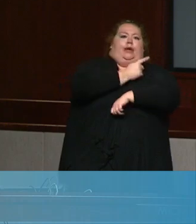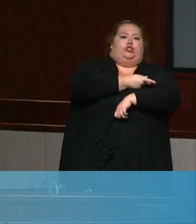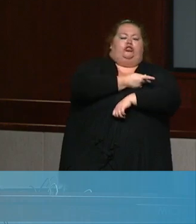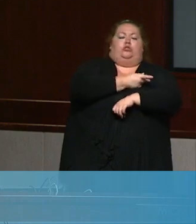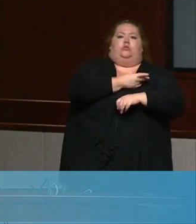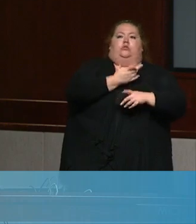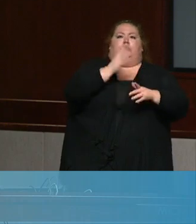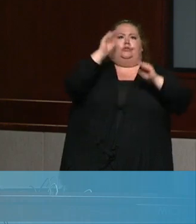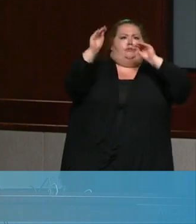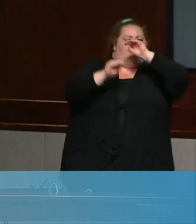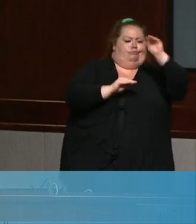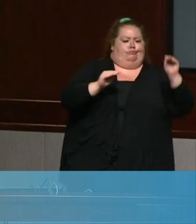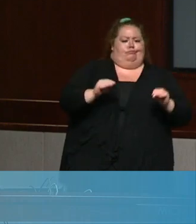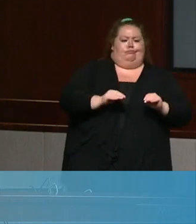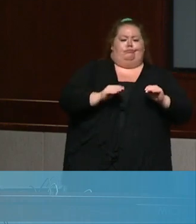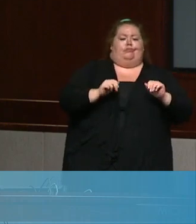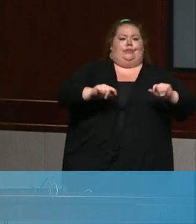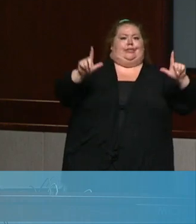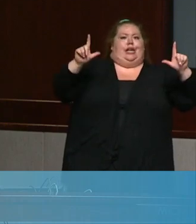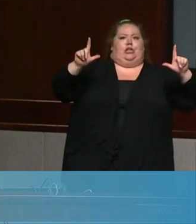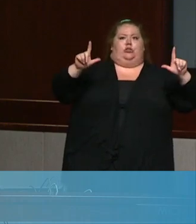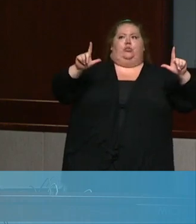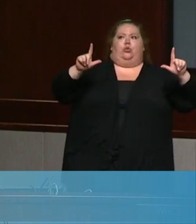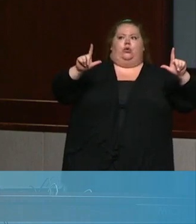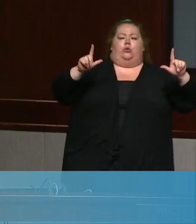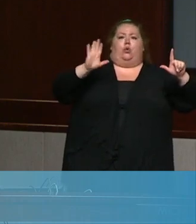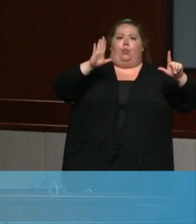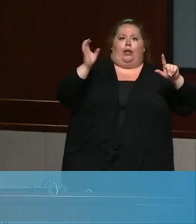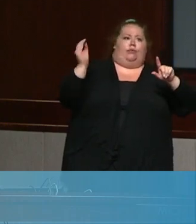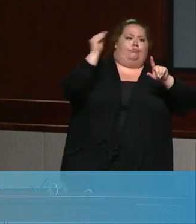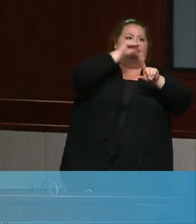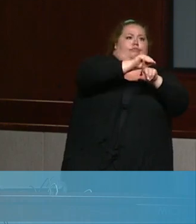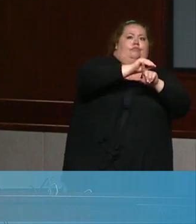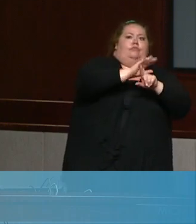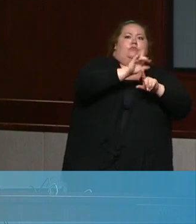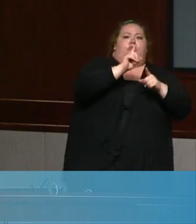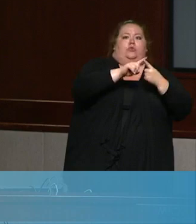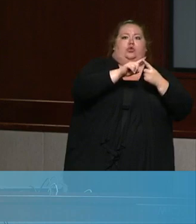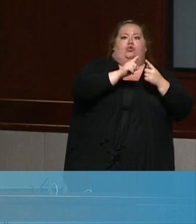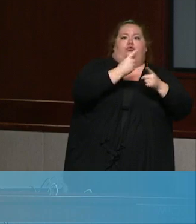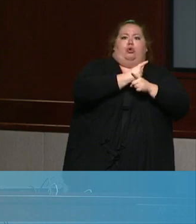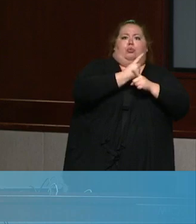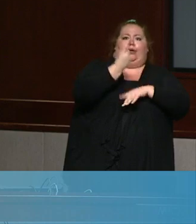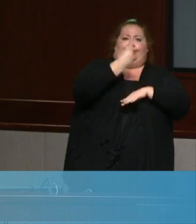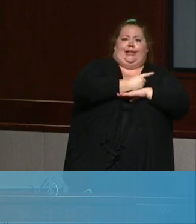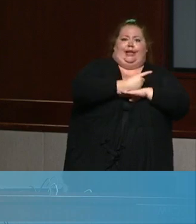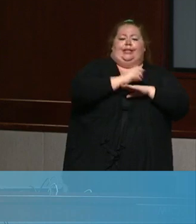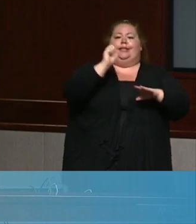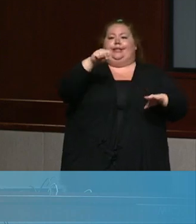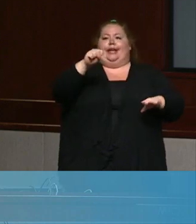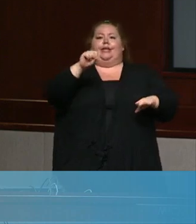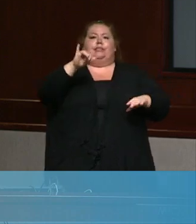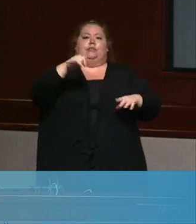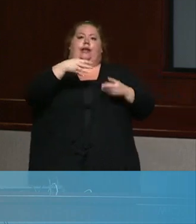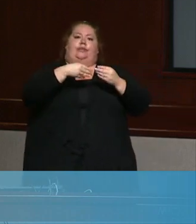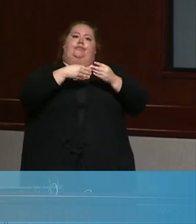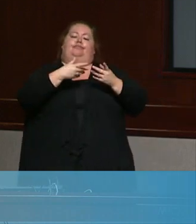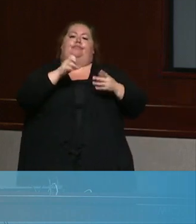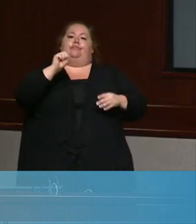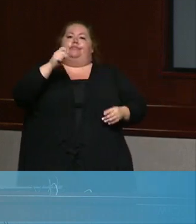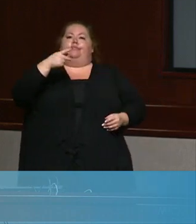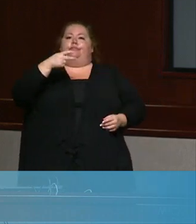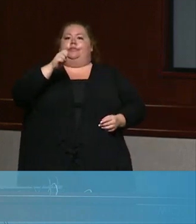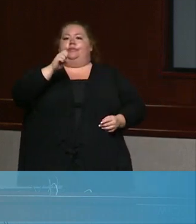dashboard is based on the specimen collection date. So that's how we count cases because that is the earliest known date that a person was assessed